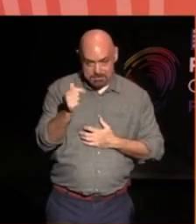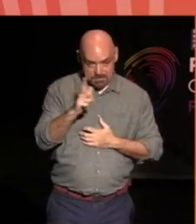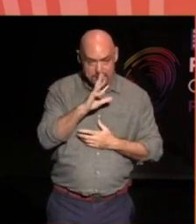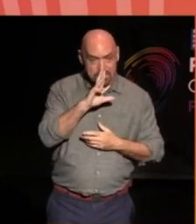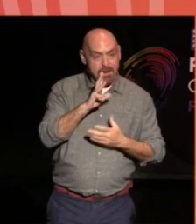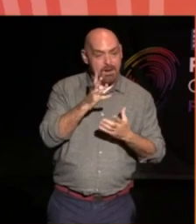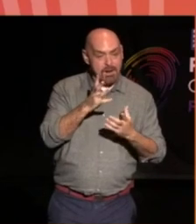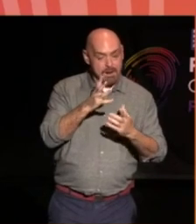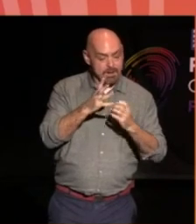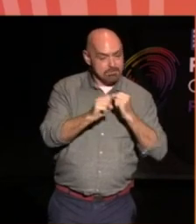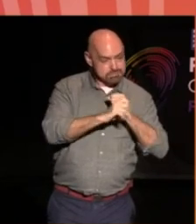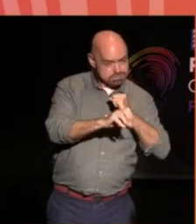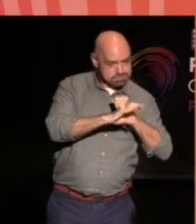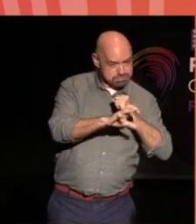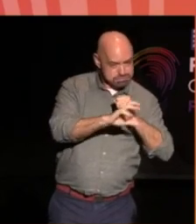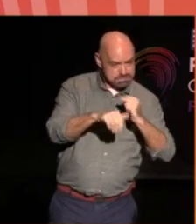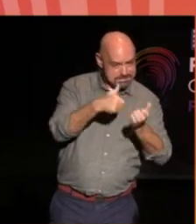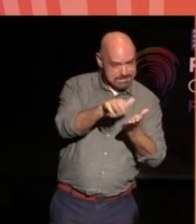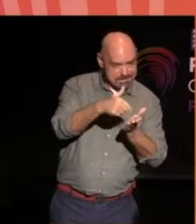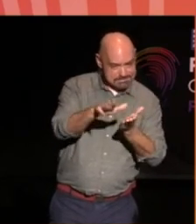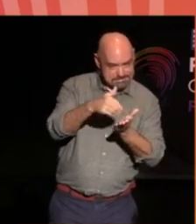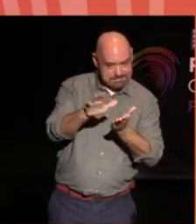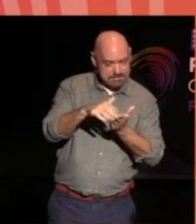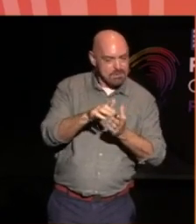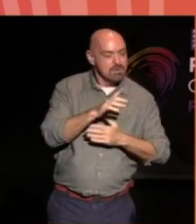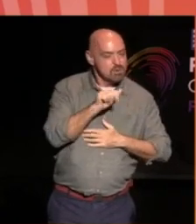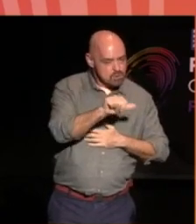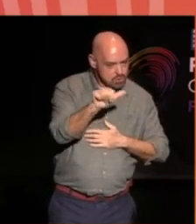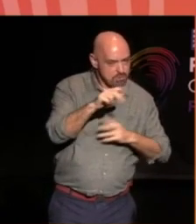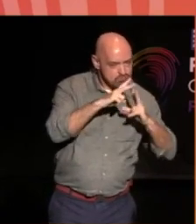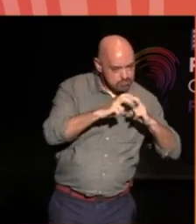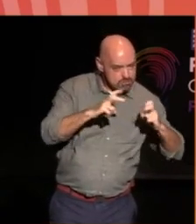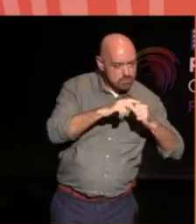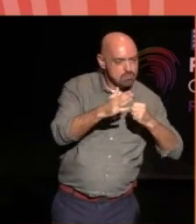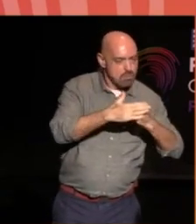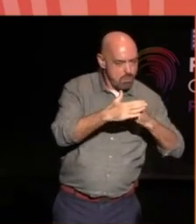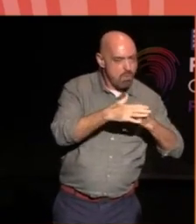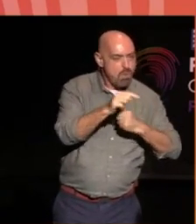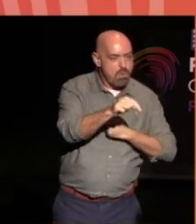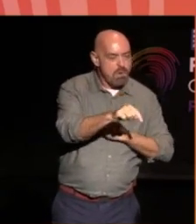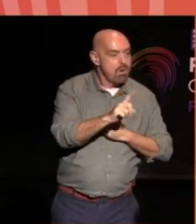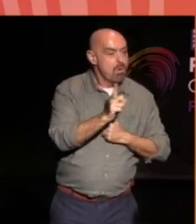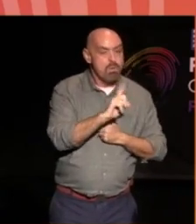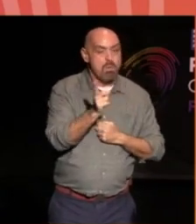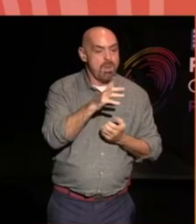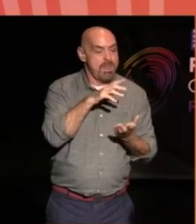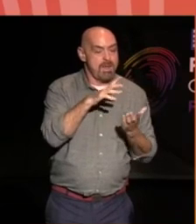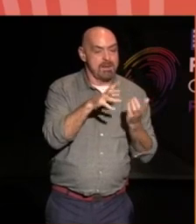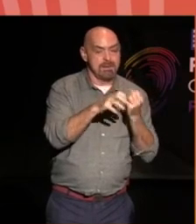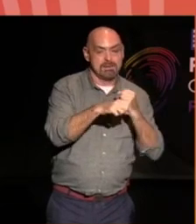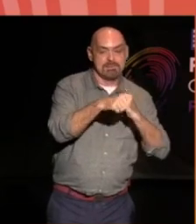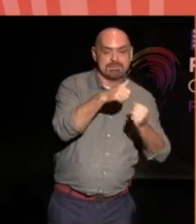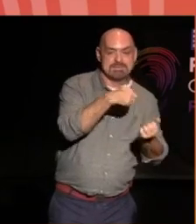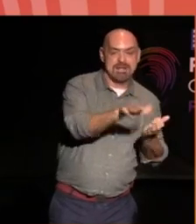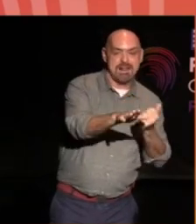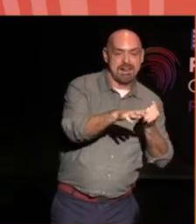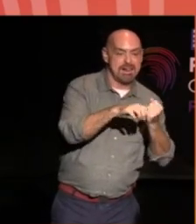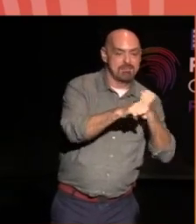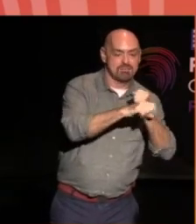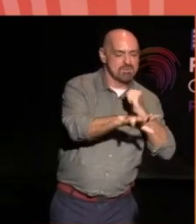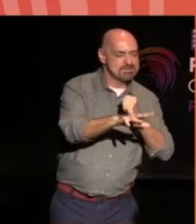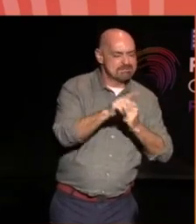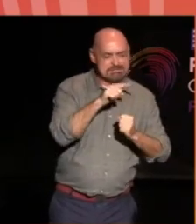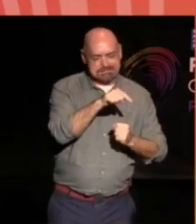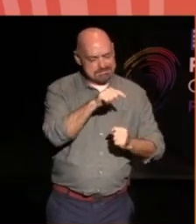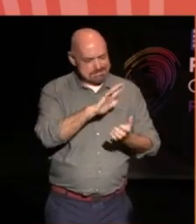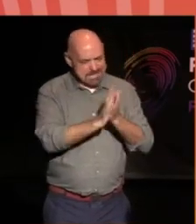currently promoting consumption to do their research and realize that what they're promoting is, you know, incredibly